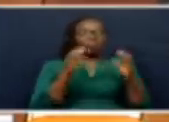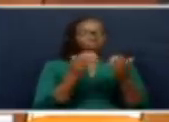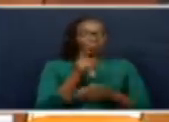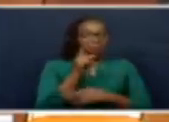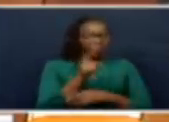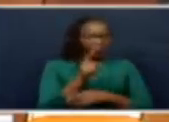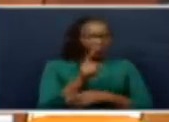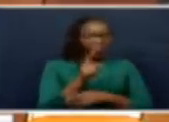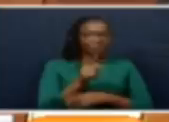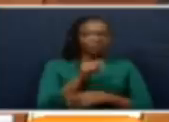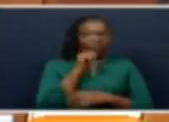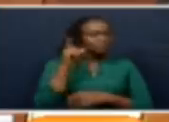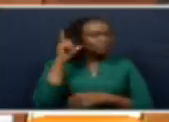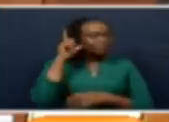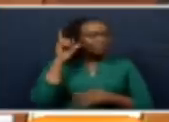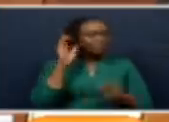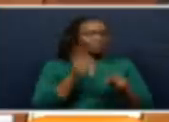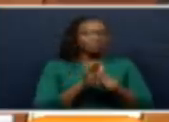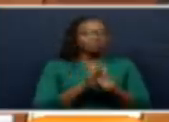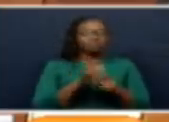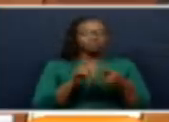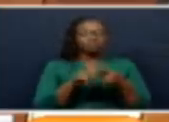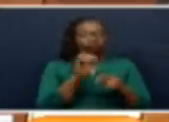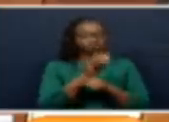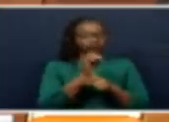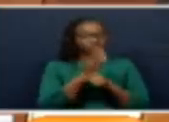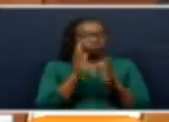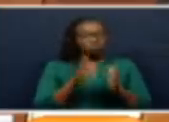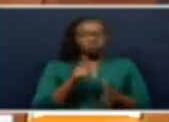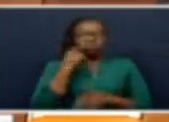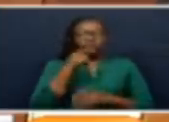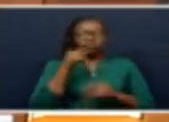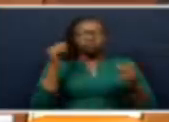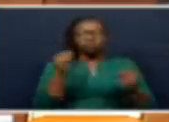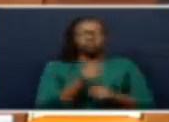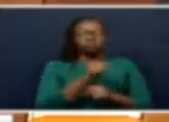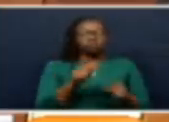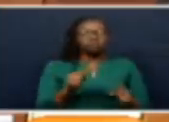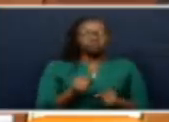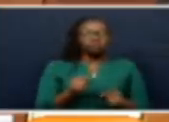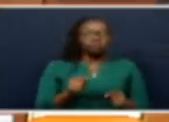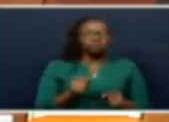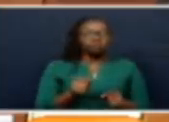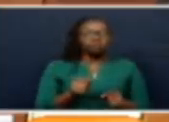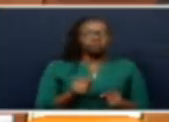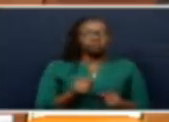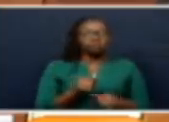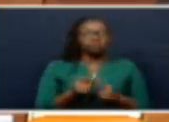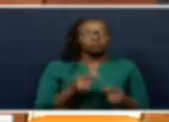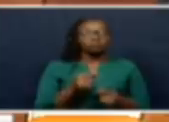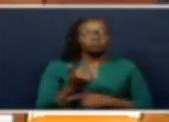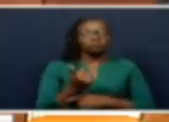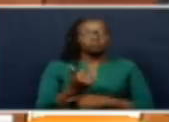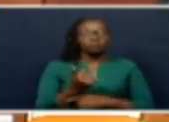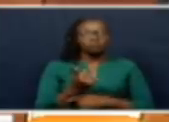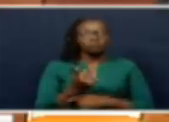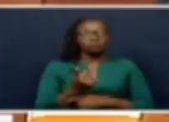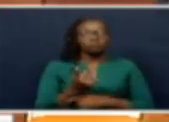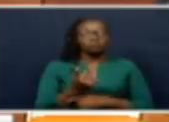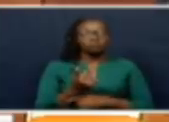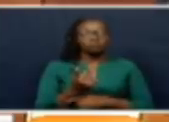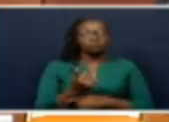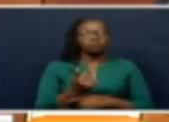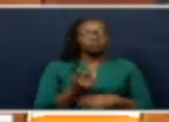not to listen too much to advisors who cannot. He has some, you know, when he left